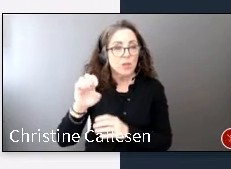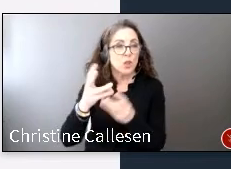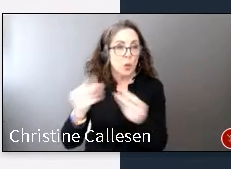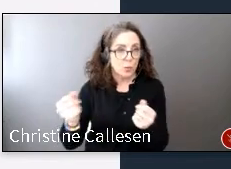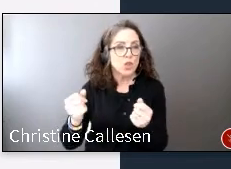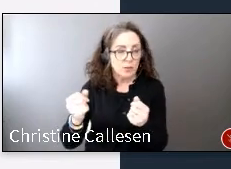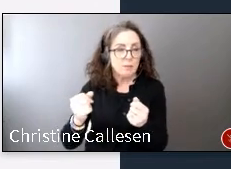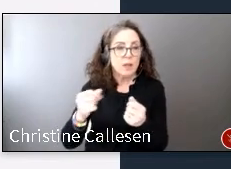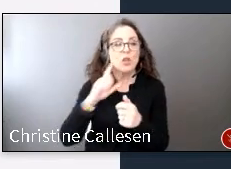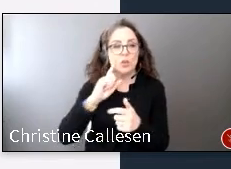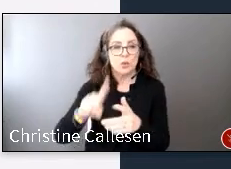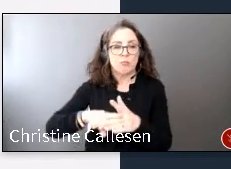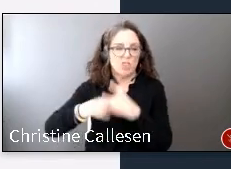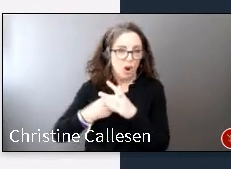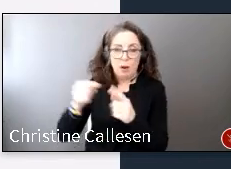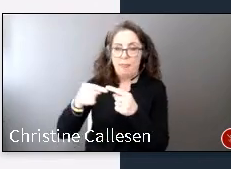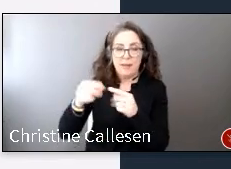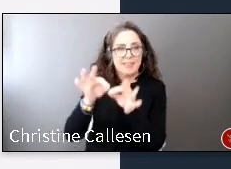there to simplify your solution.